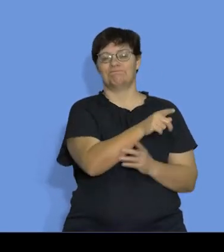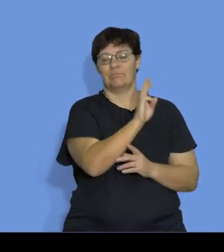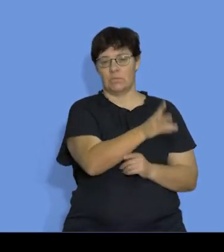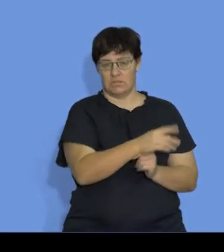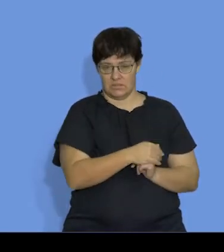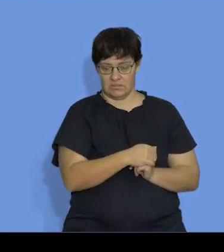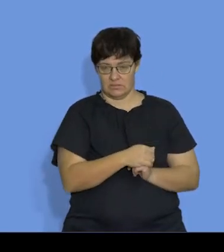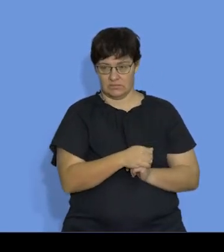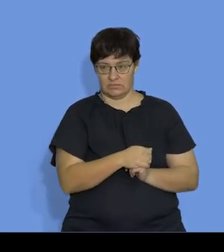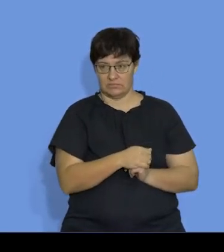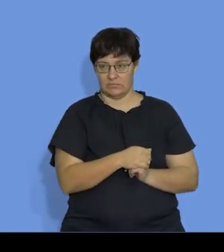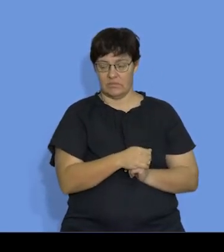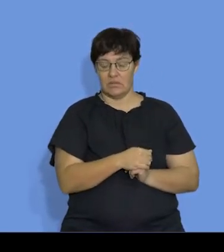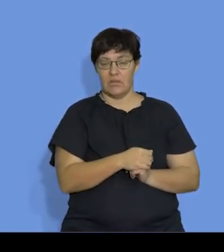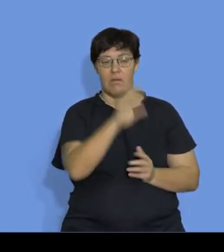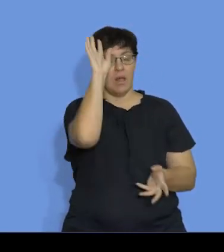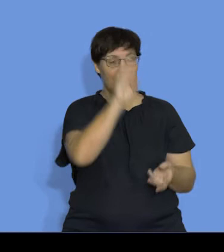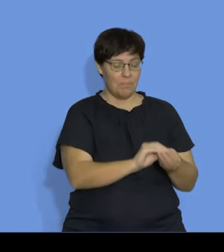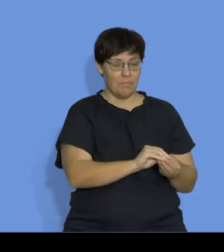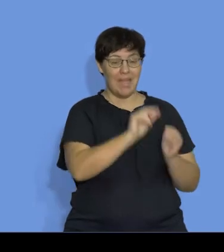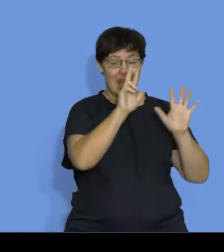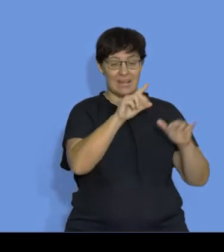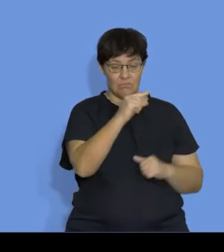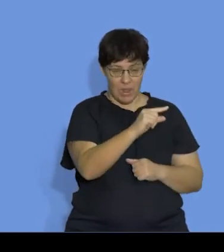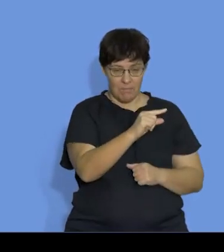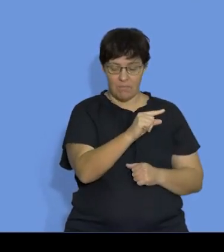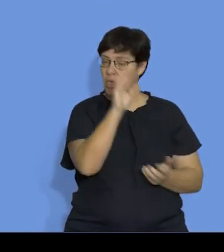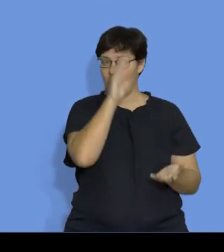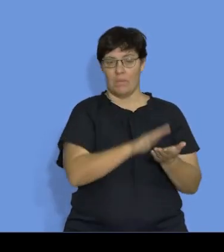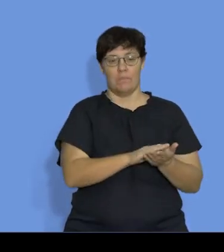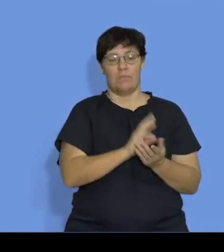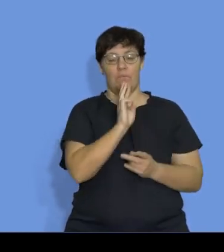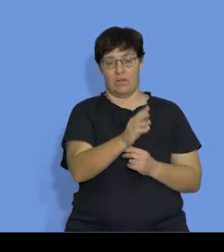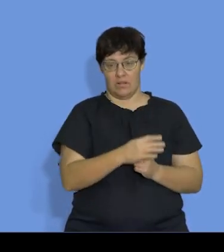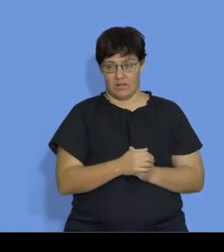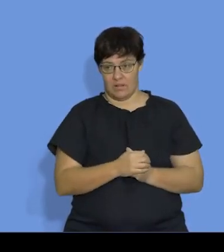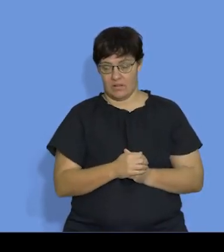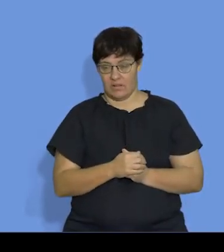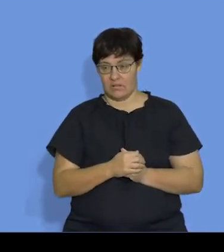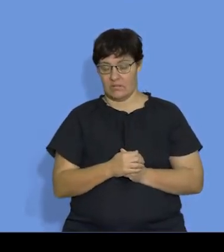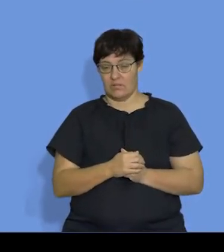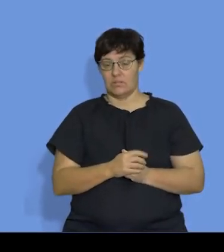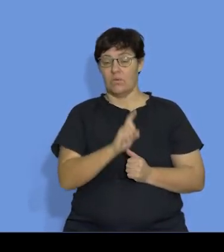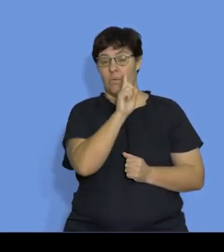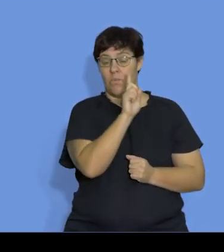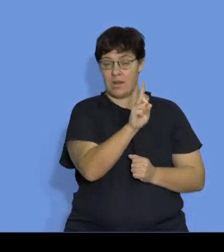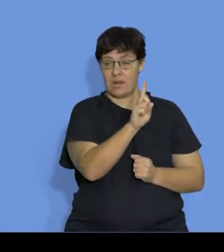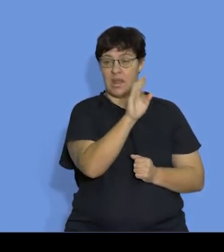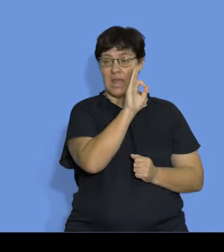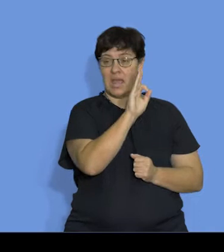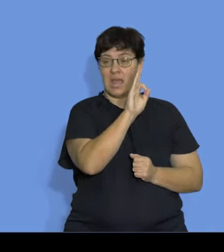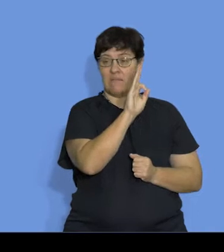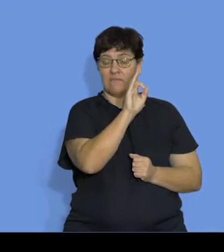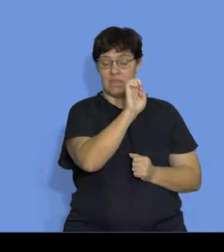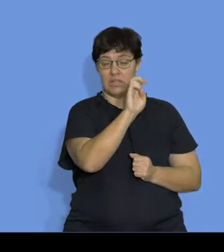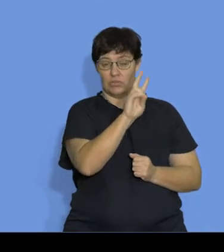all the 8 grams of aluminium will react, right? So 1 mole of aluminium oxide of